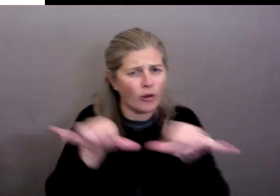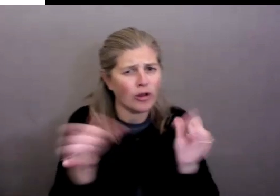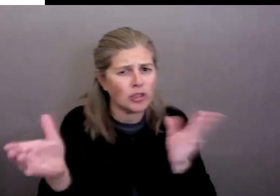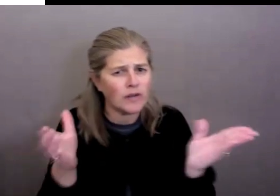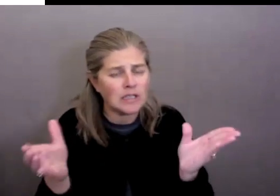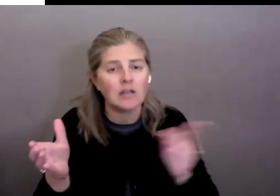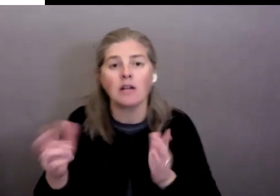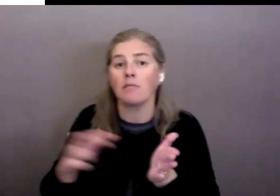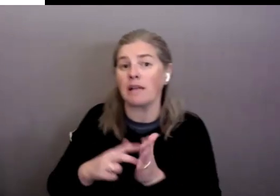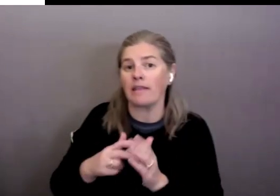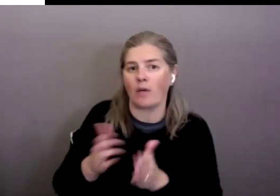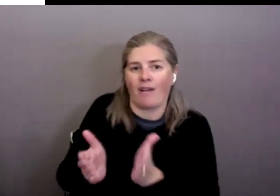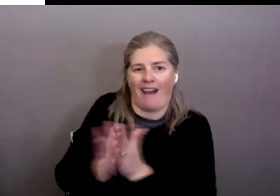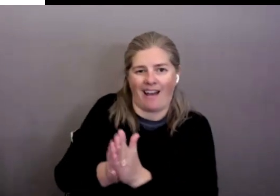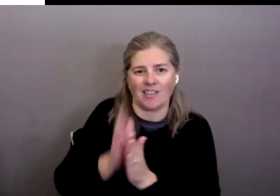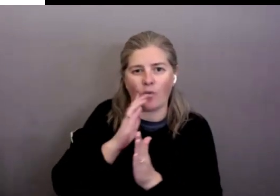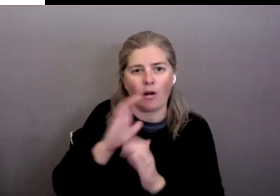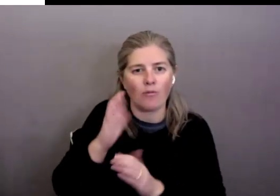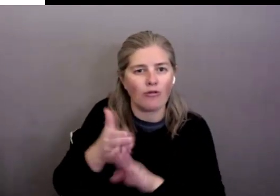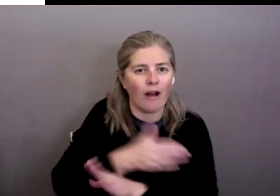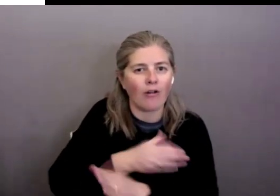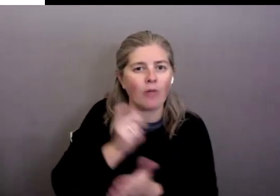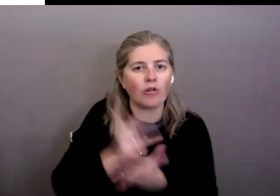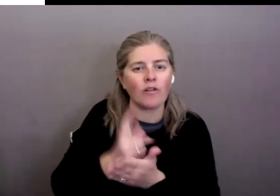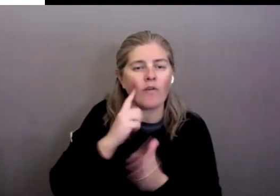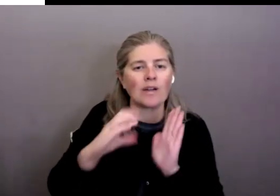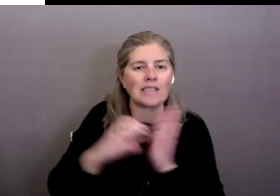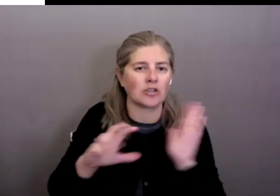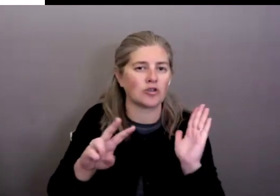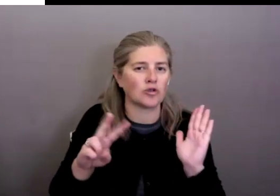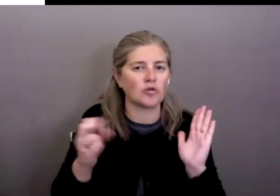prior approval under Section 212 for the program.